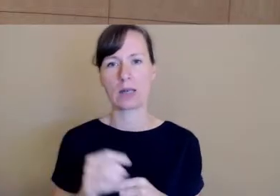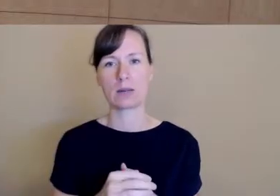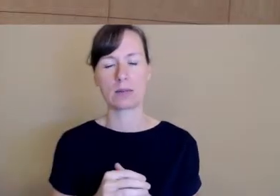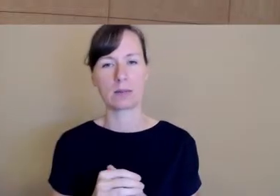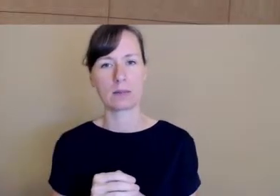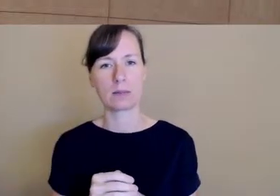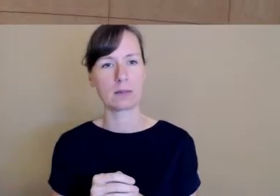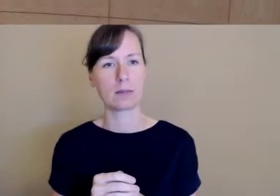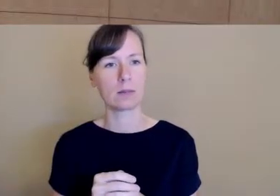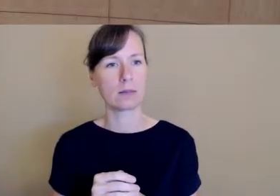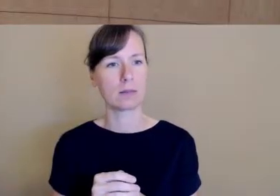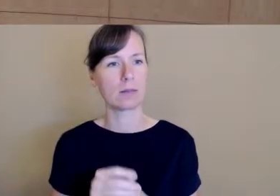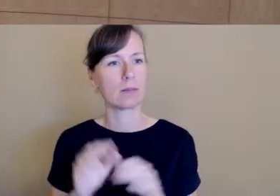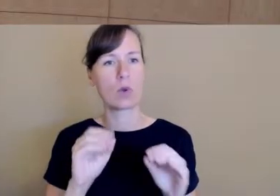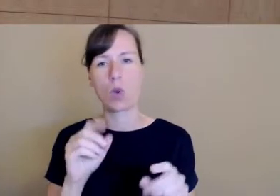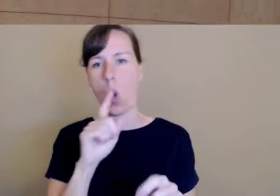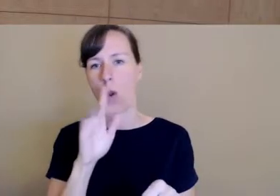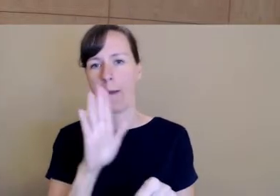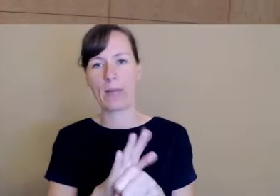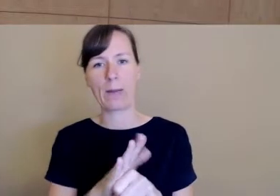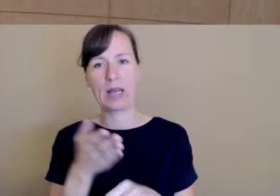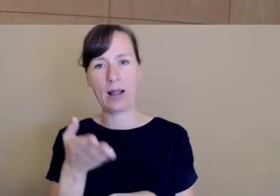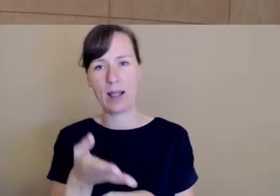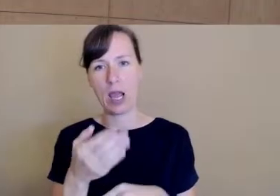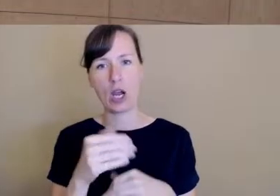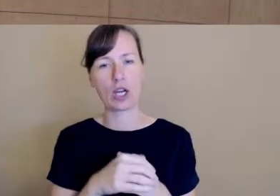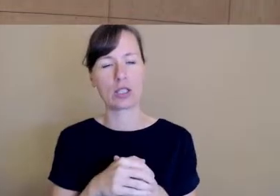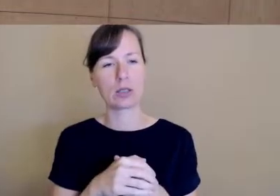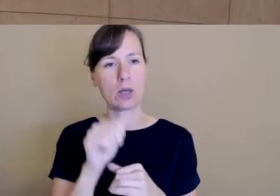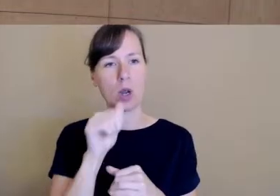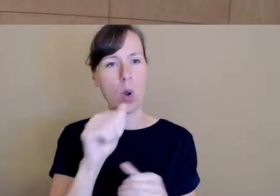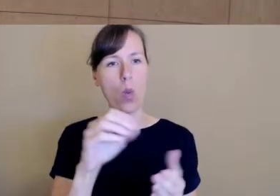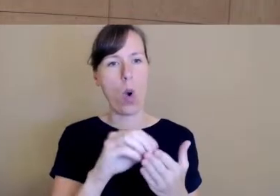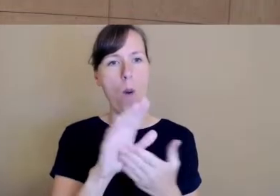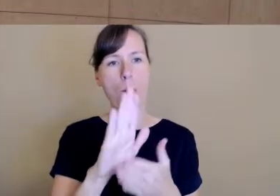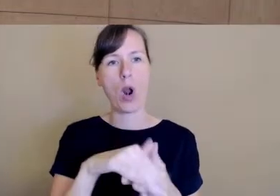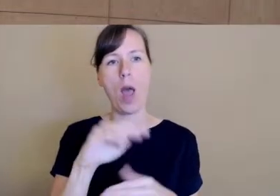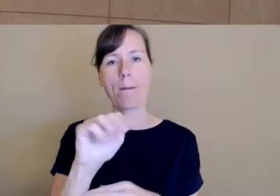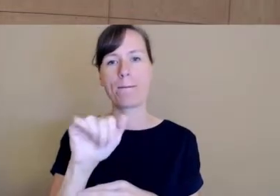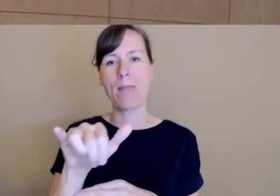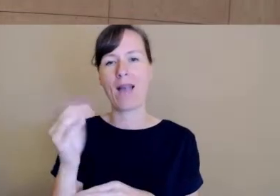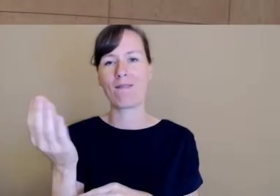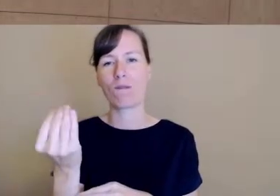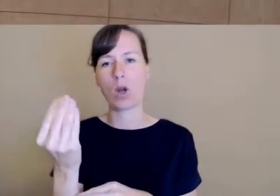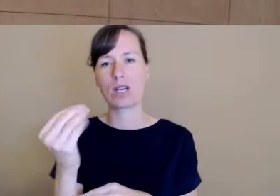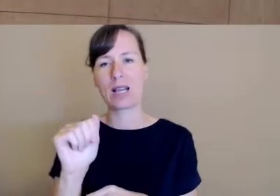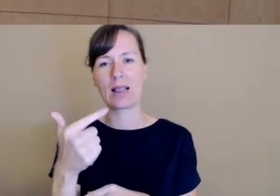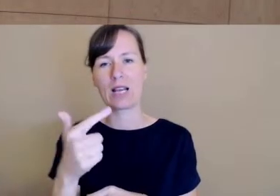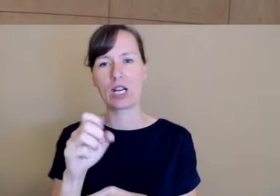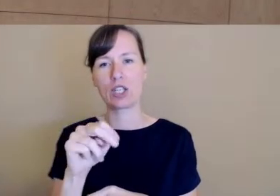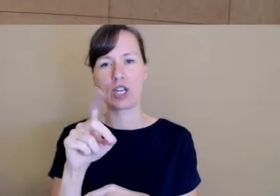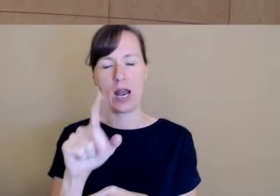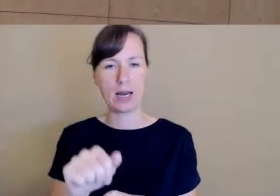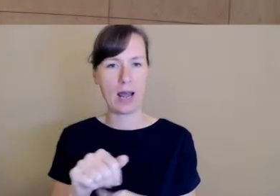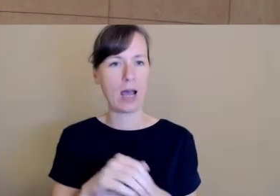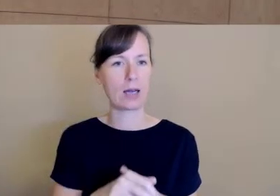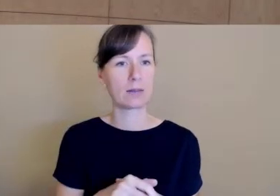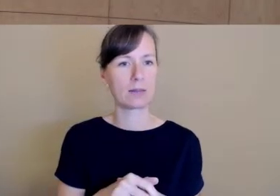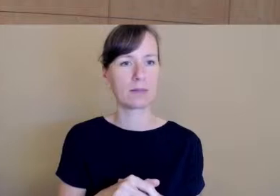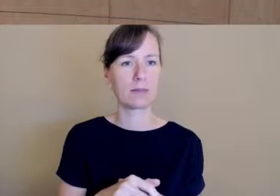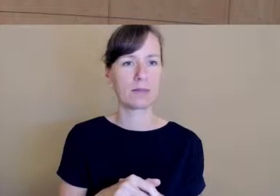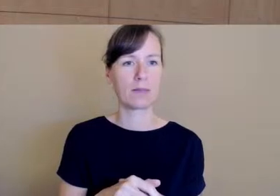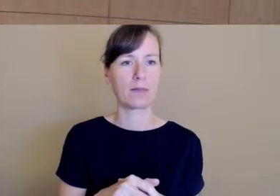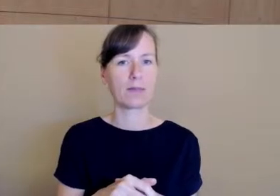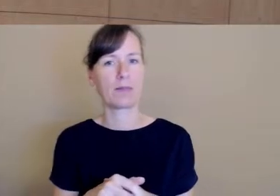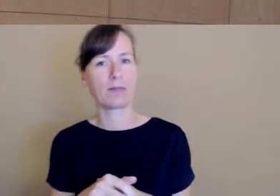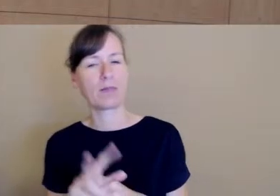There's no commitment there, but we are not putting it on the May 14th agenda. You have a thought? I have a question. What do you mean